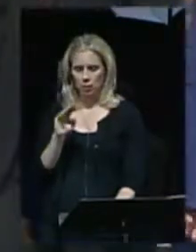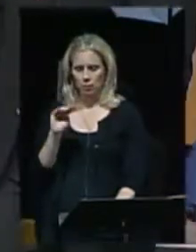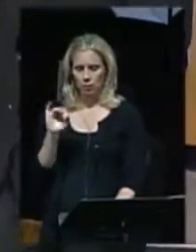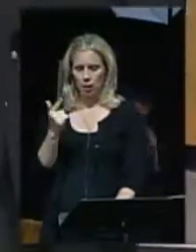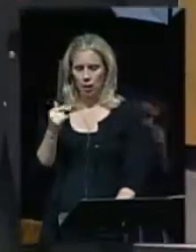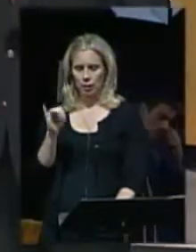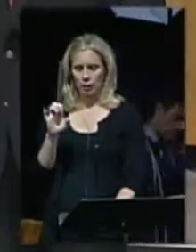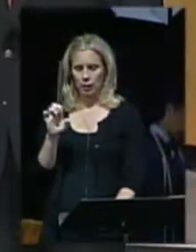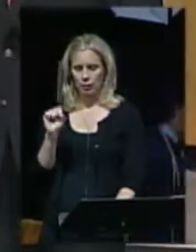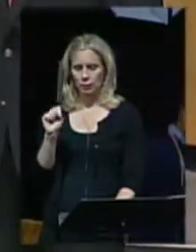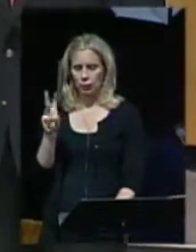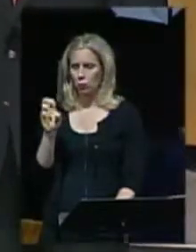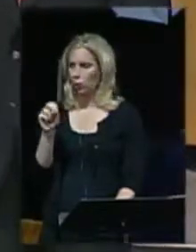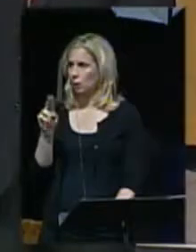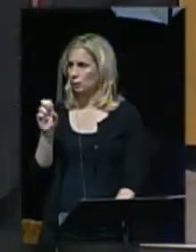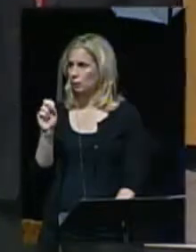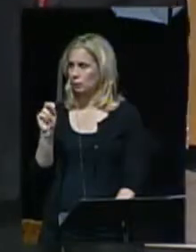Maggie Swenson.